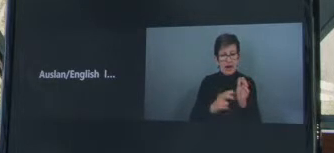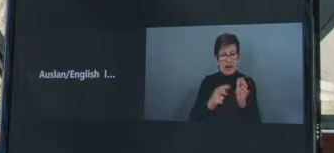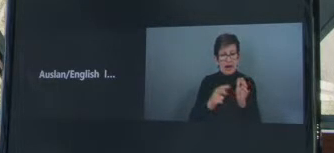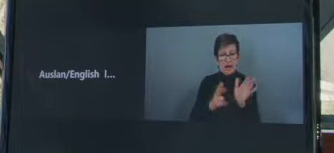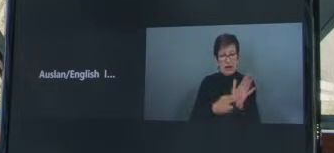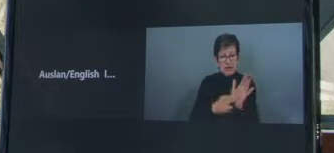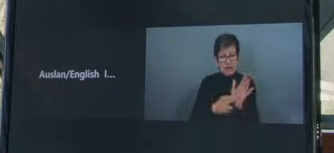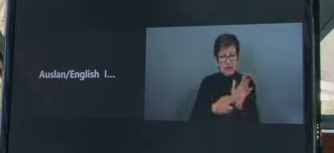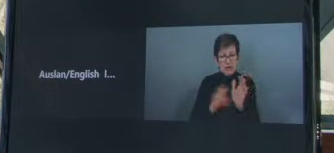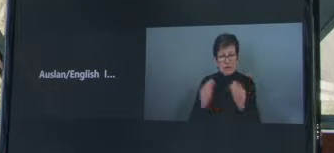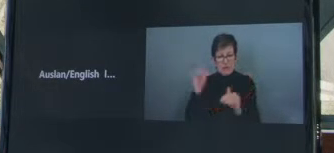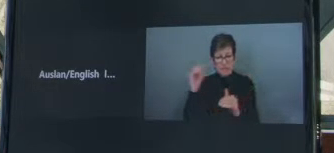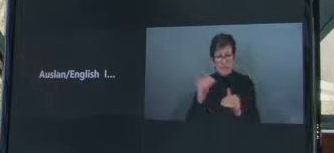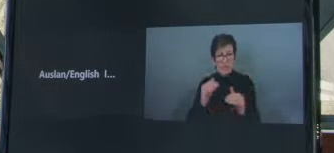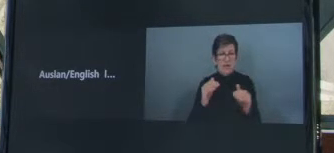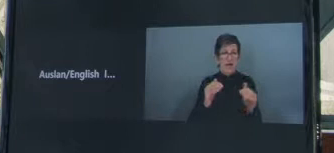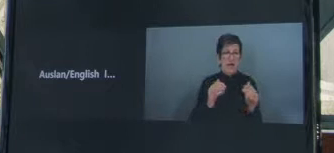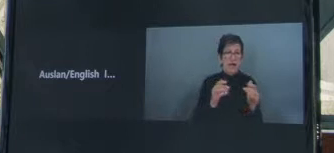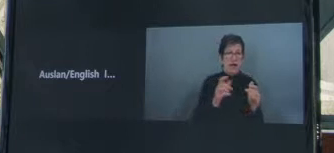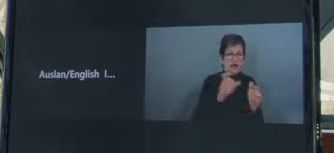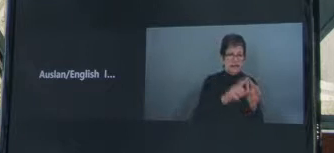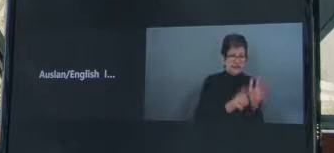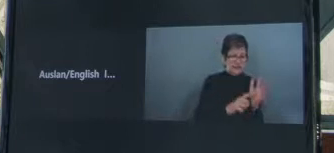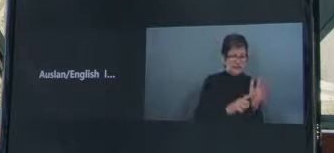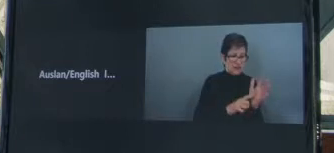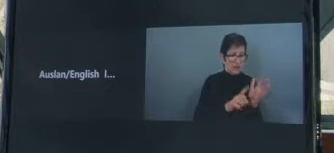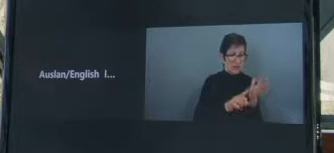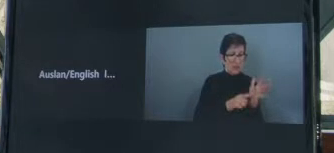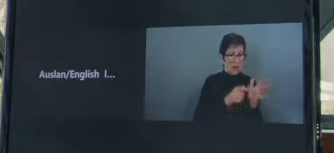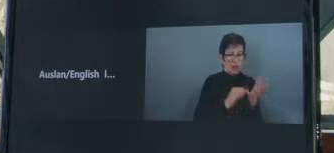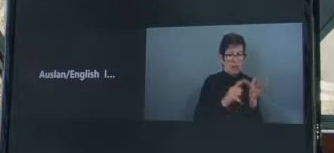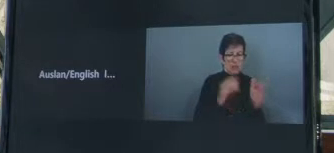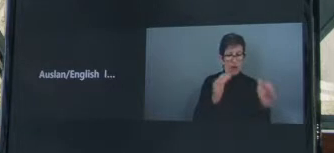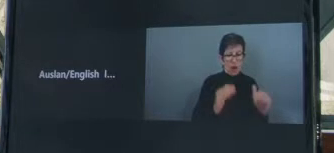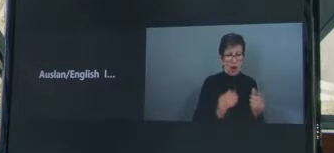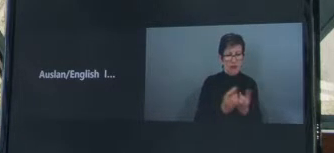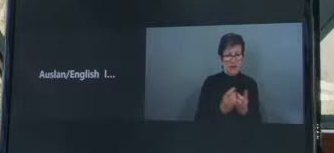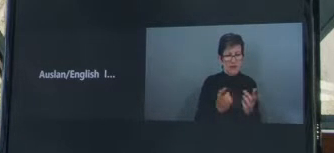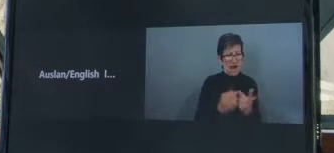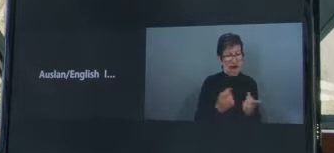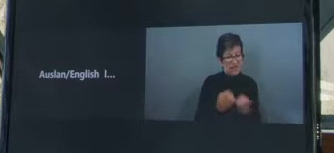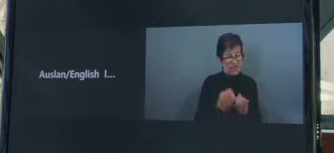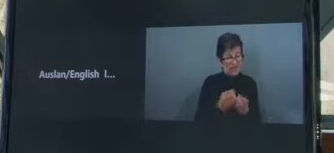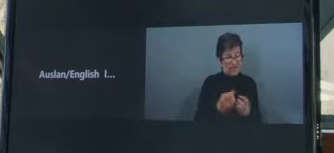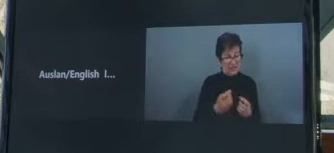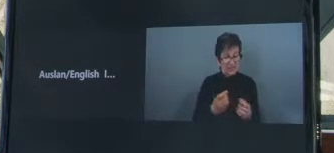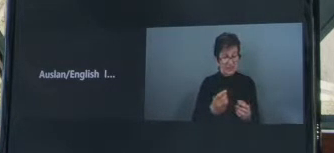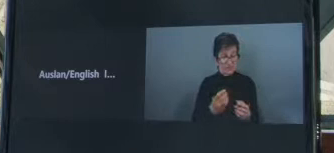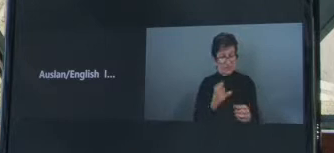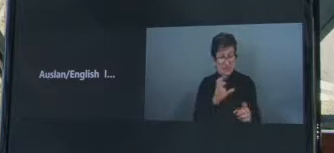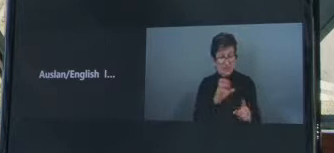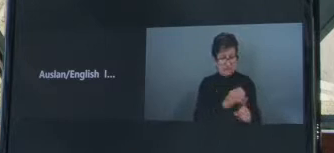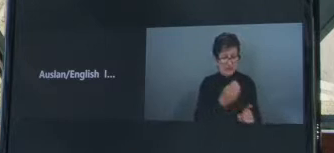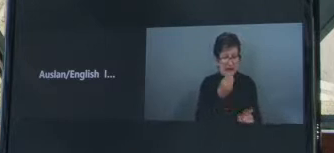stuff that other organisms like. And for that reason, it posed a number of really interesting transformation pathways into